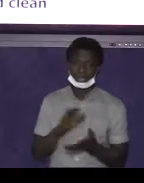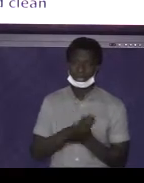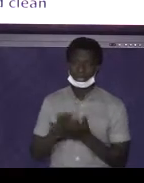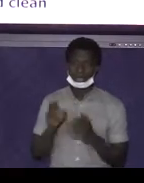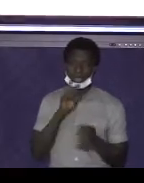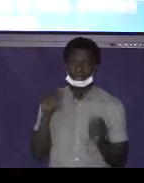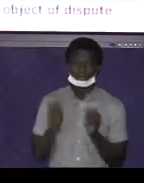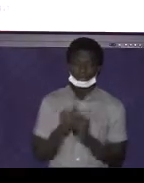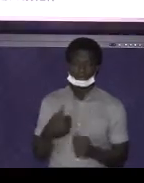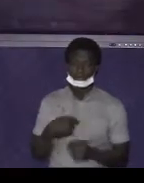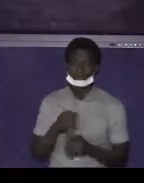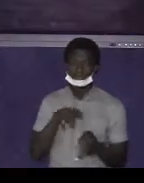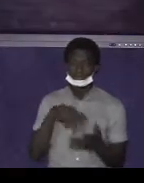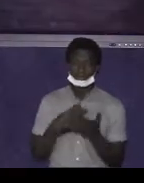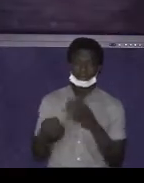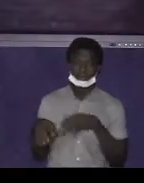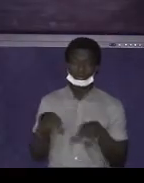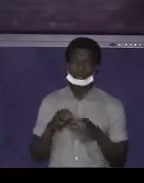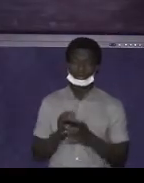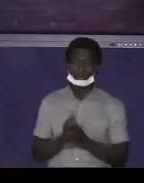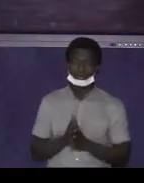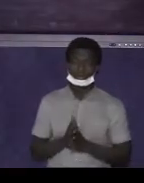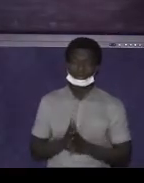me? Well done.